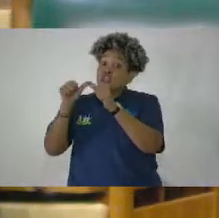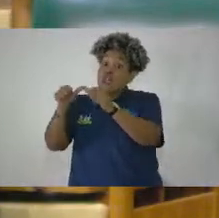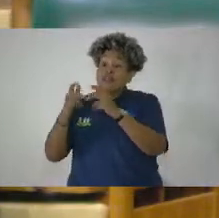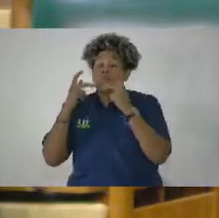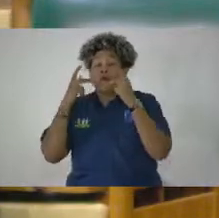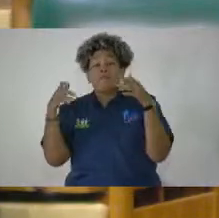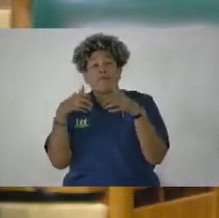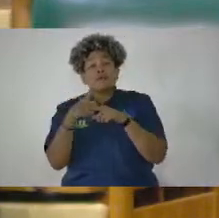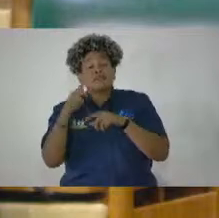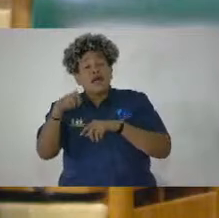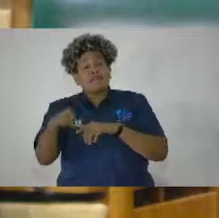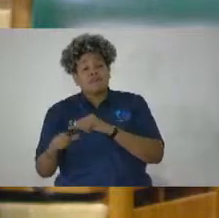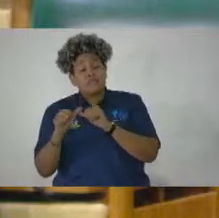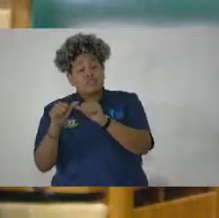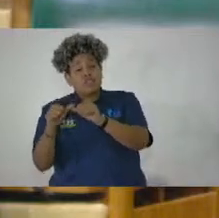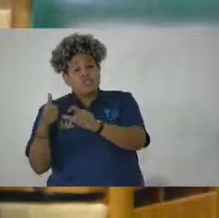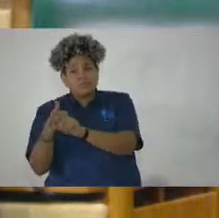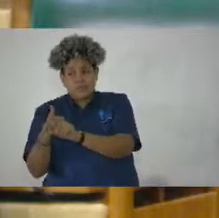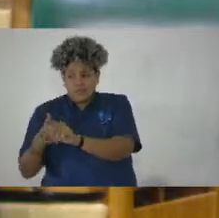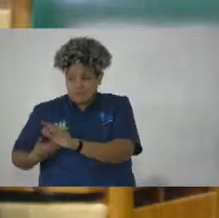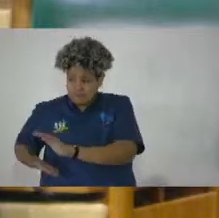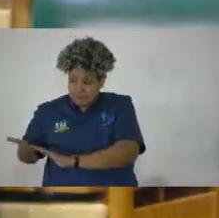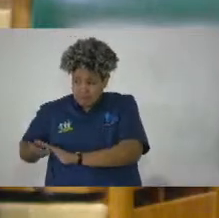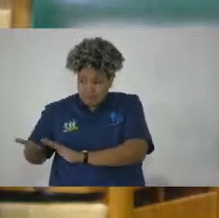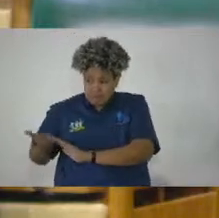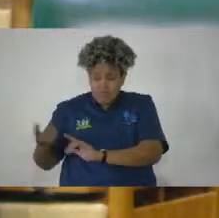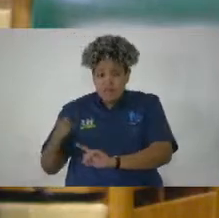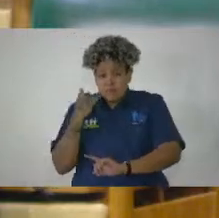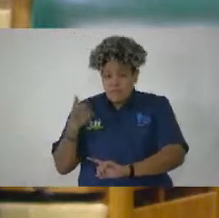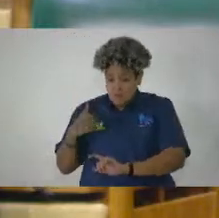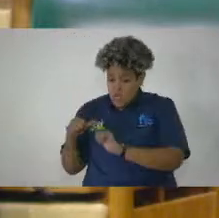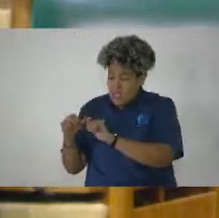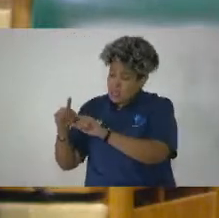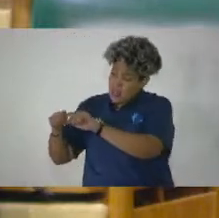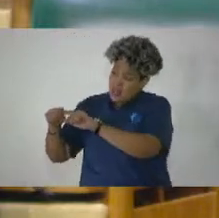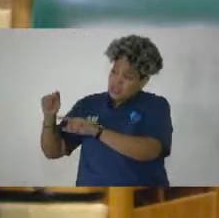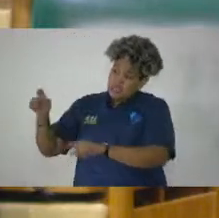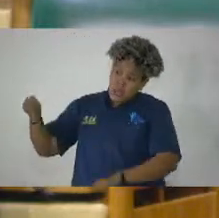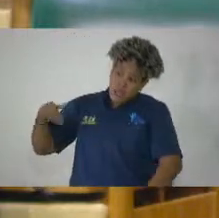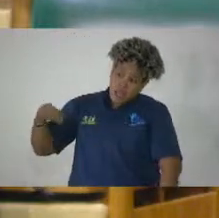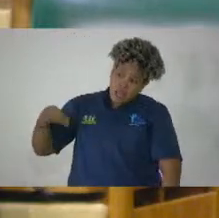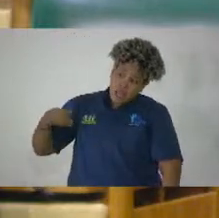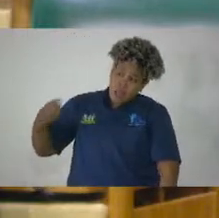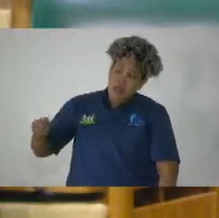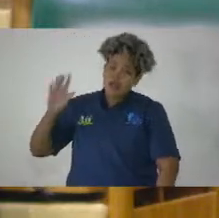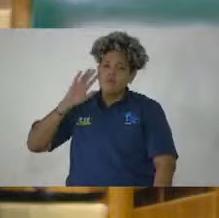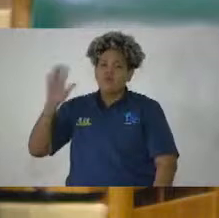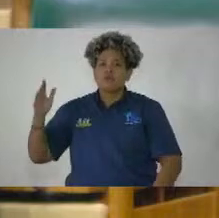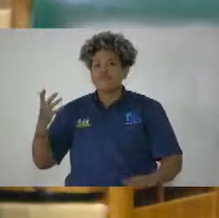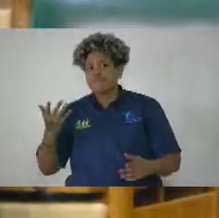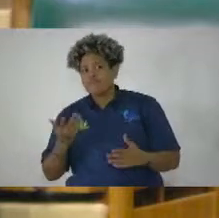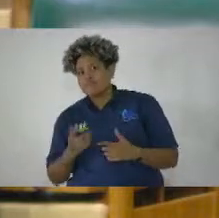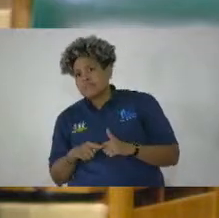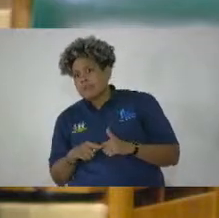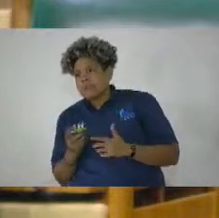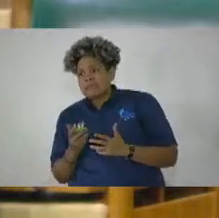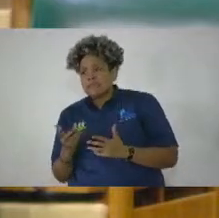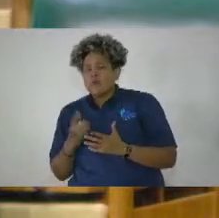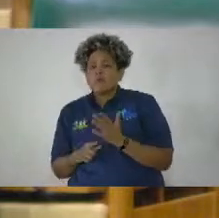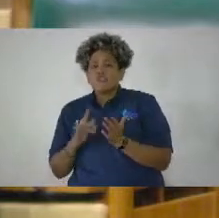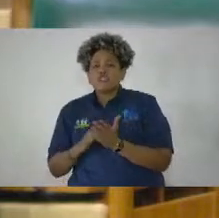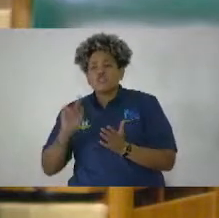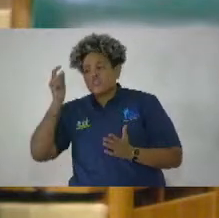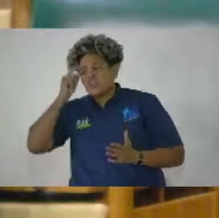bodies have to be able to sustain themselves. If we continue to depend on taxpayer funds, it will compromise what the central